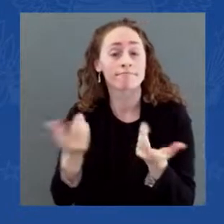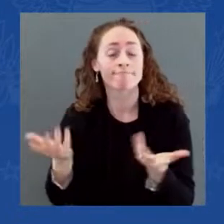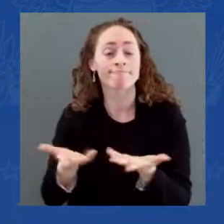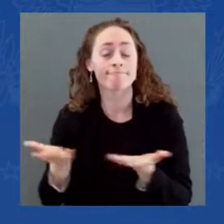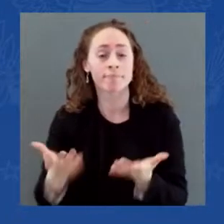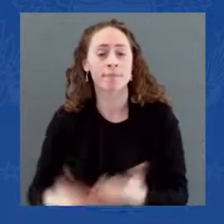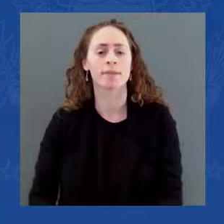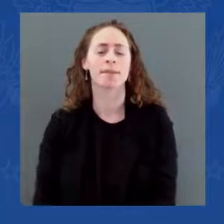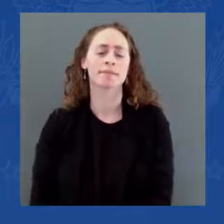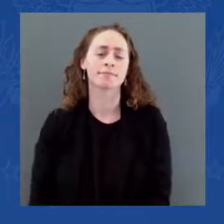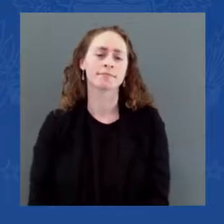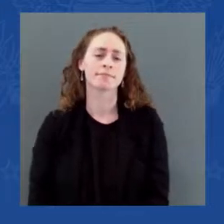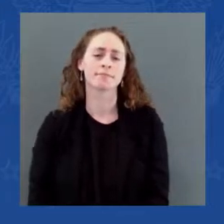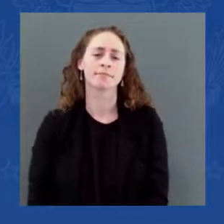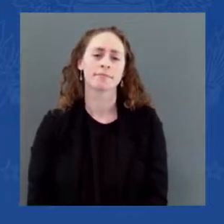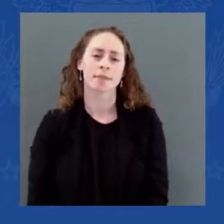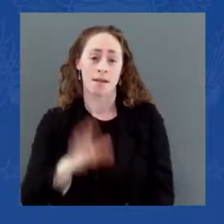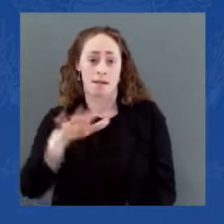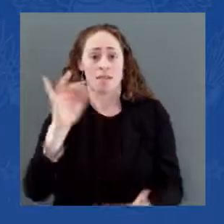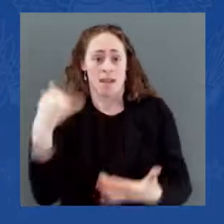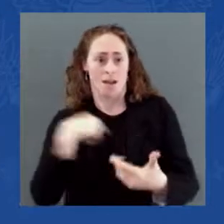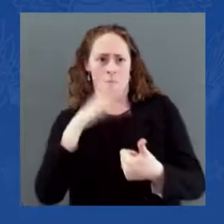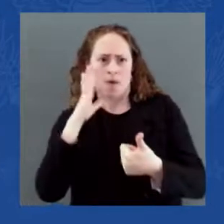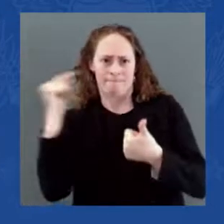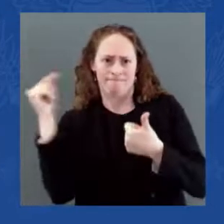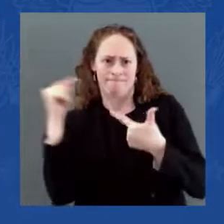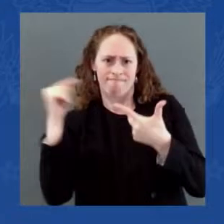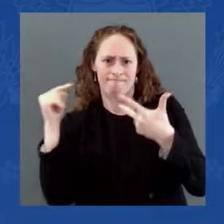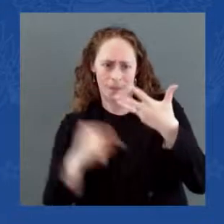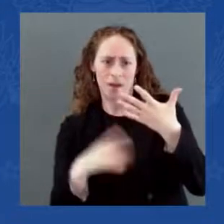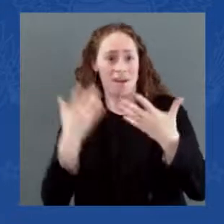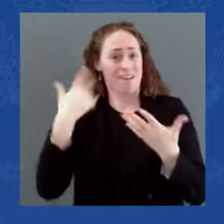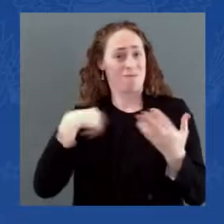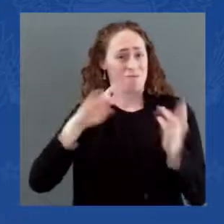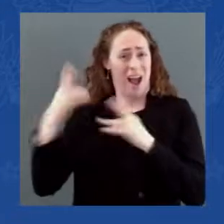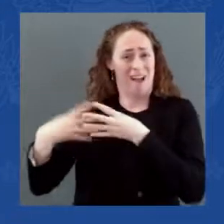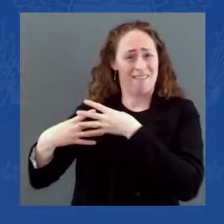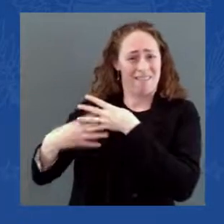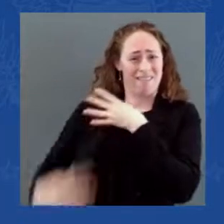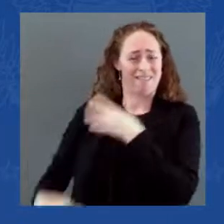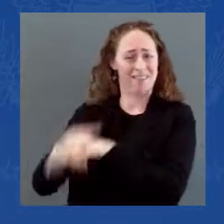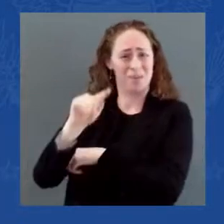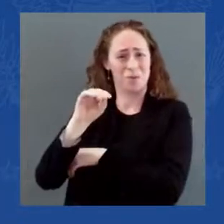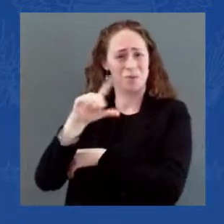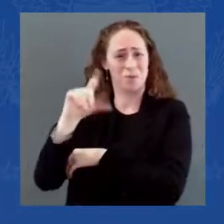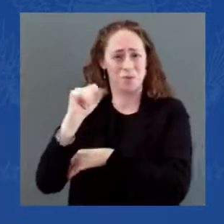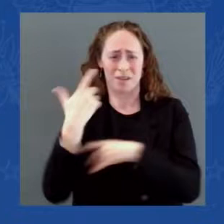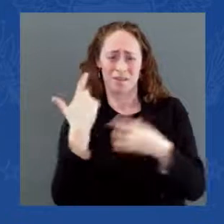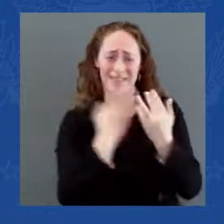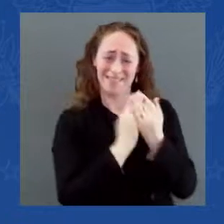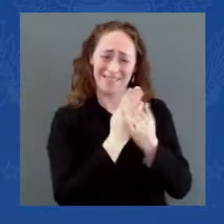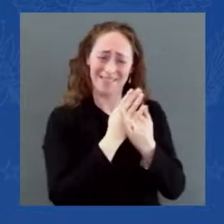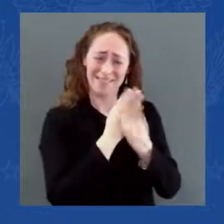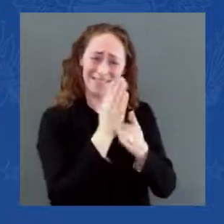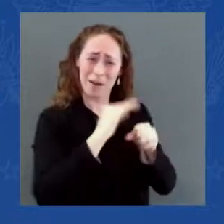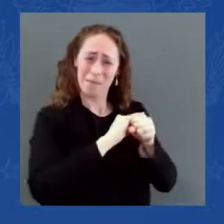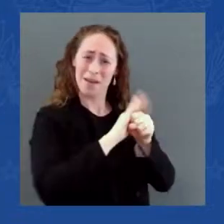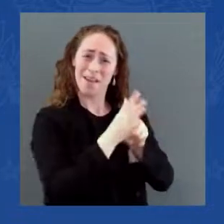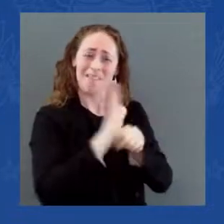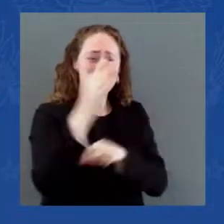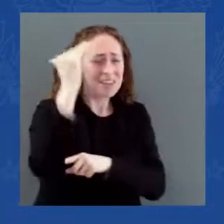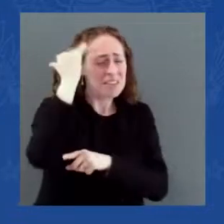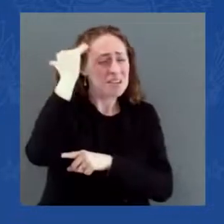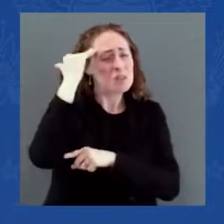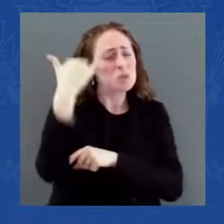been very divisive in this country. It's become a political issue, which is a sad, sad commentary. It shouldn't be, but it